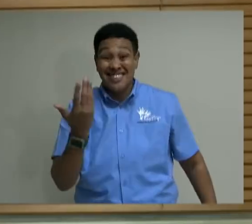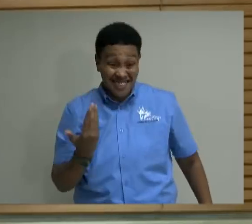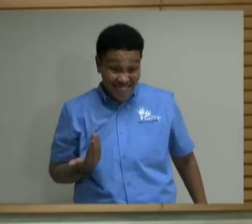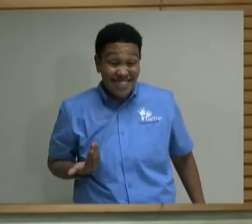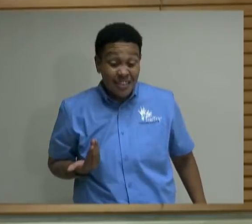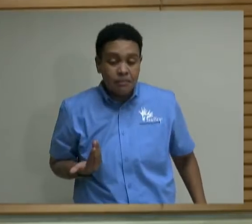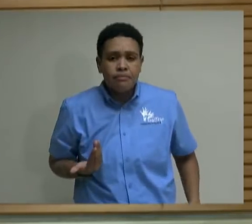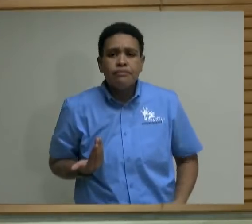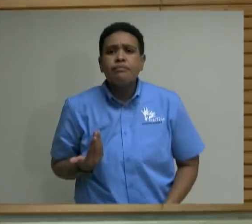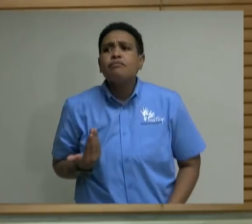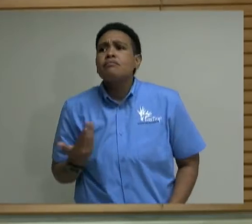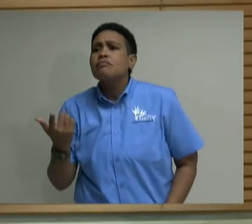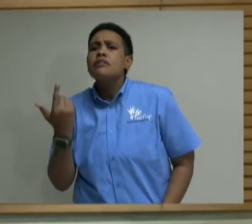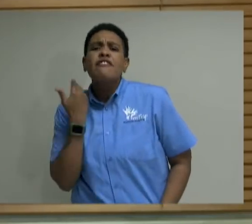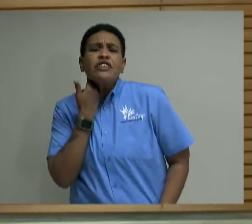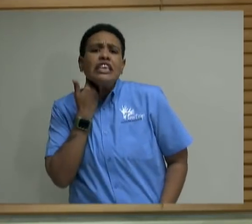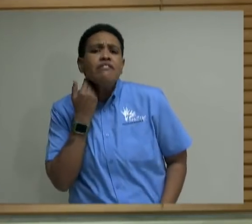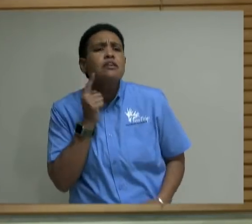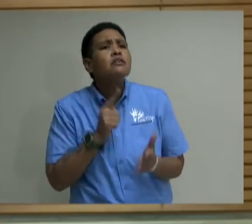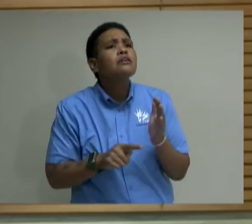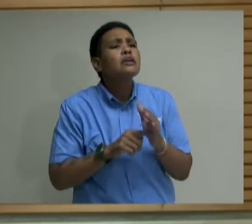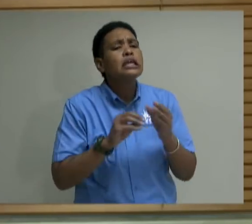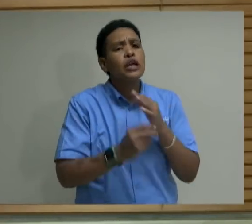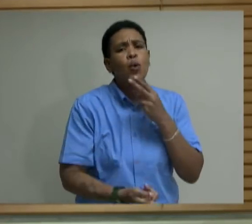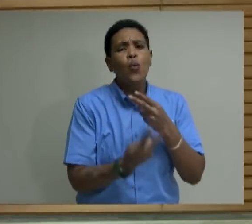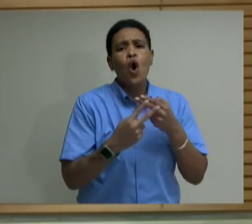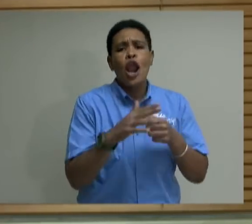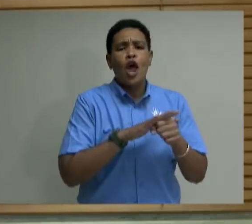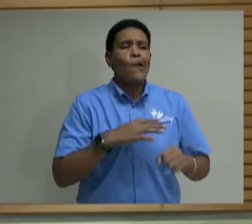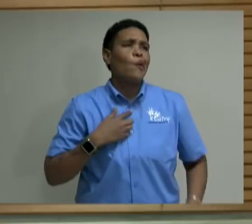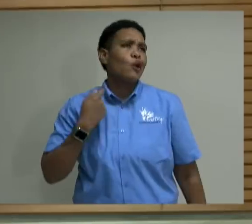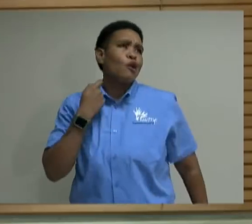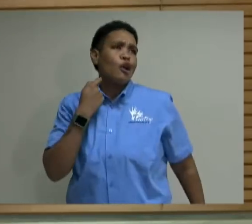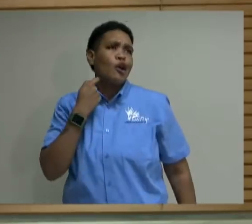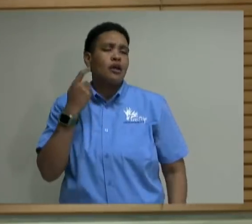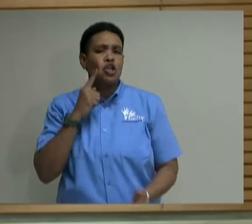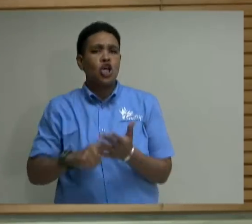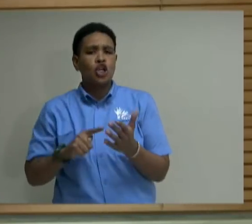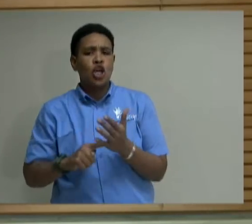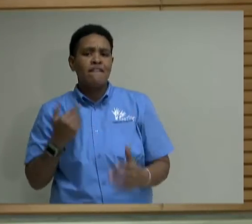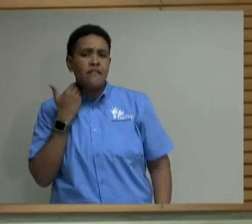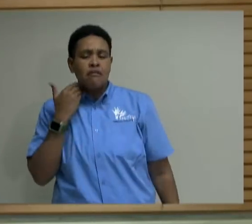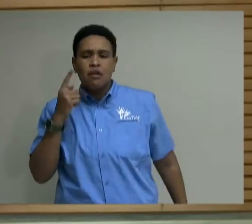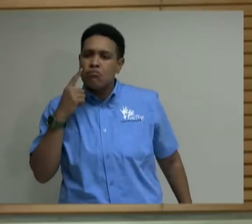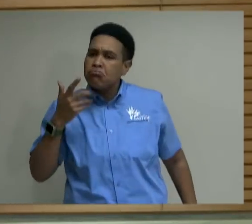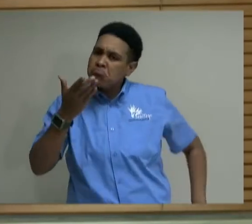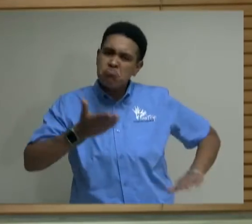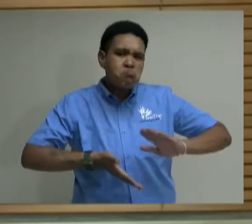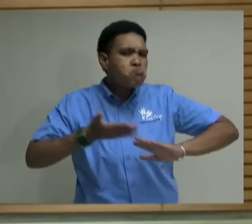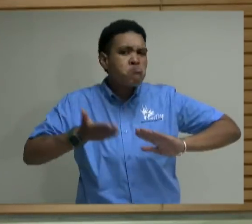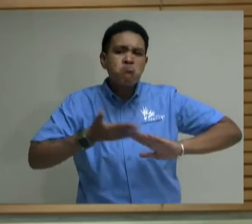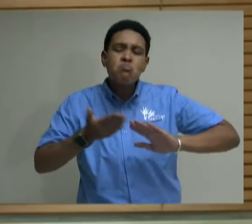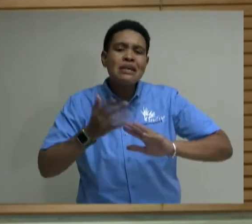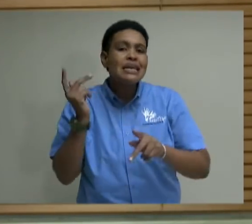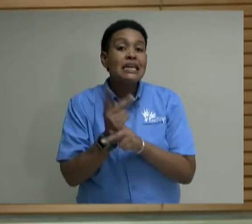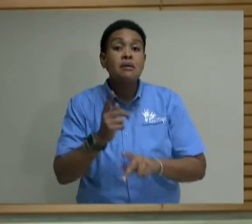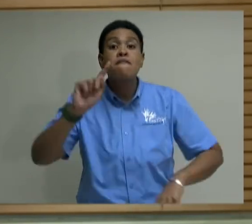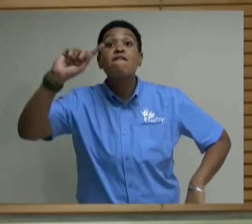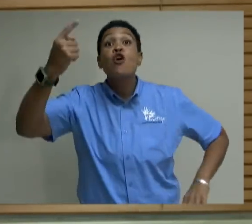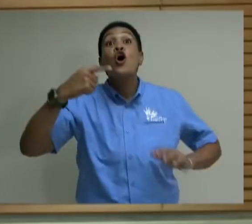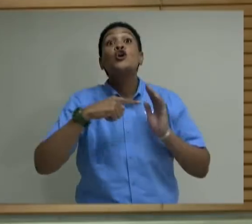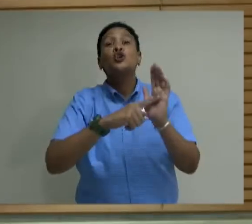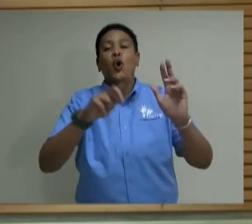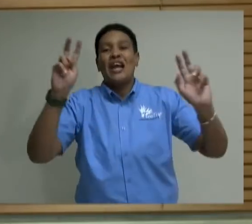quarantine areas, we did temperature checks, and that is an ongoing effort. That's the first sign that there is an issue if you have an